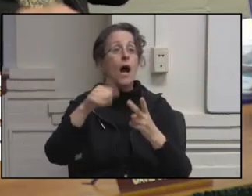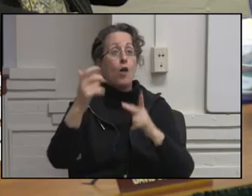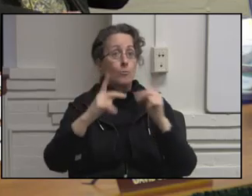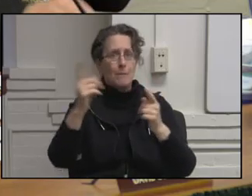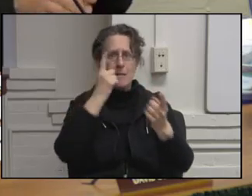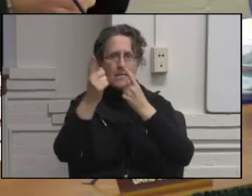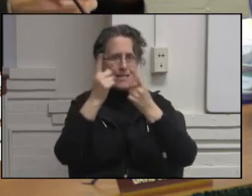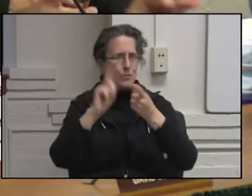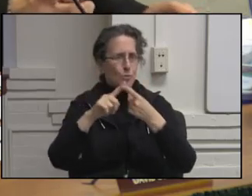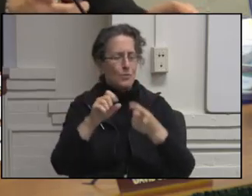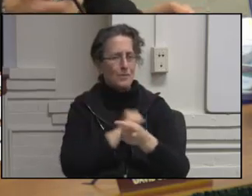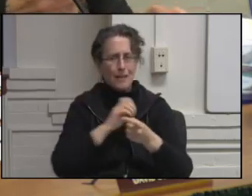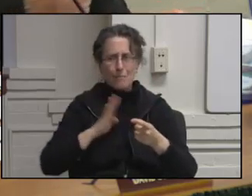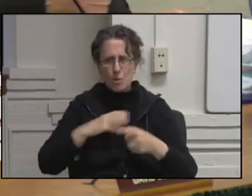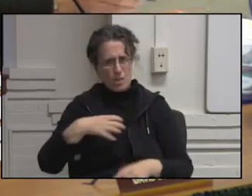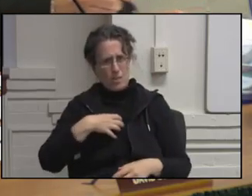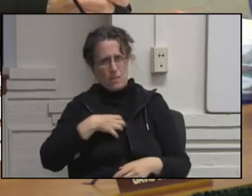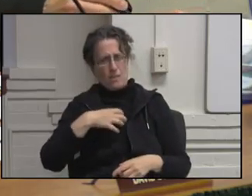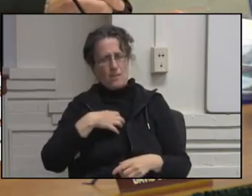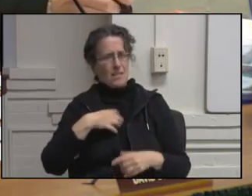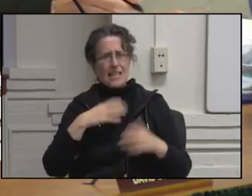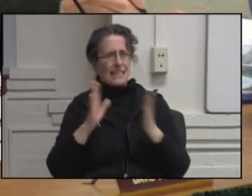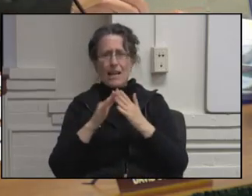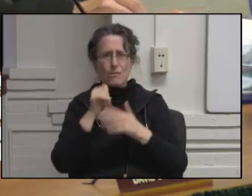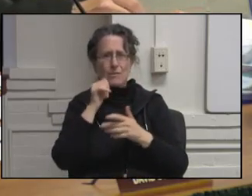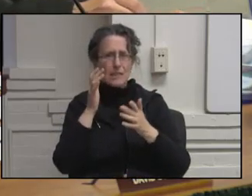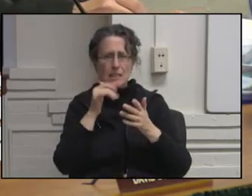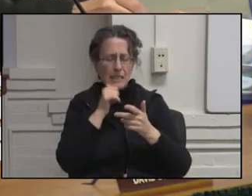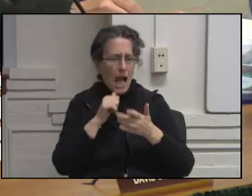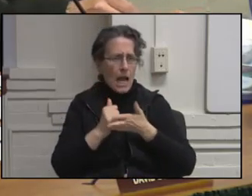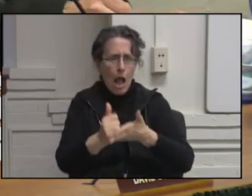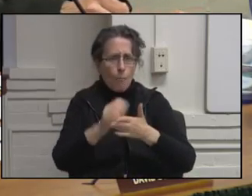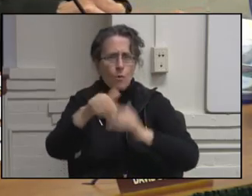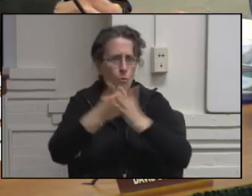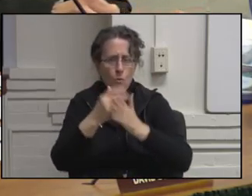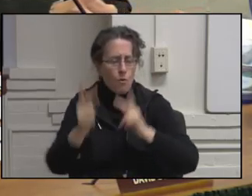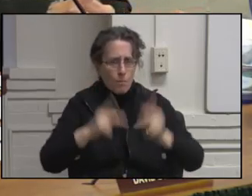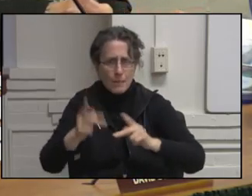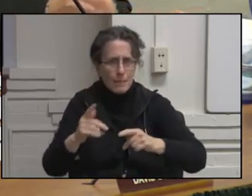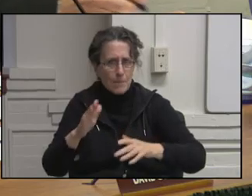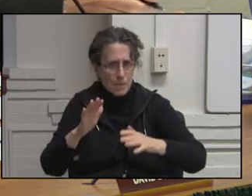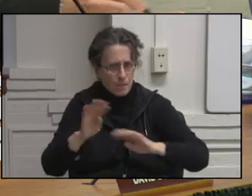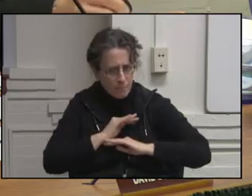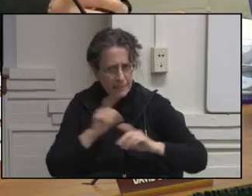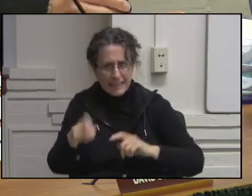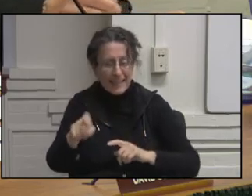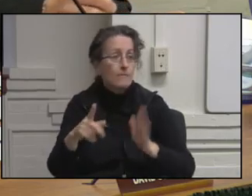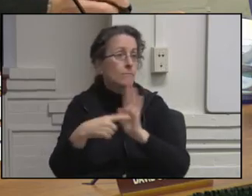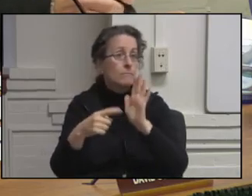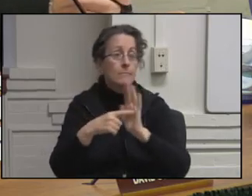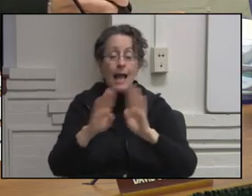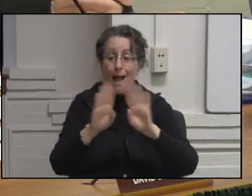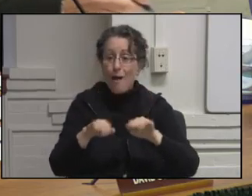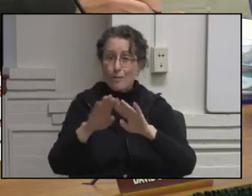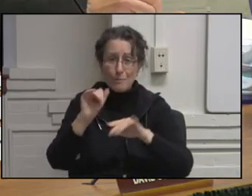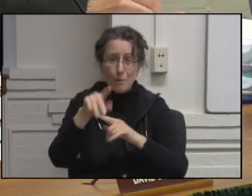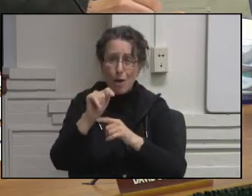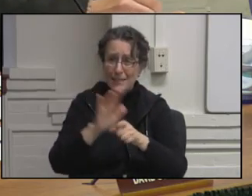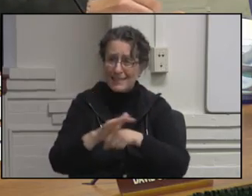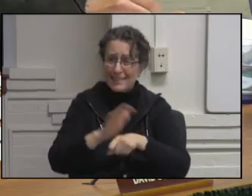needs, or that have challenges and issues that we're not dealing with, and housing being the most